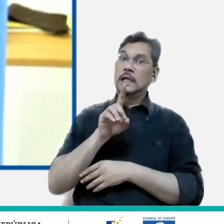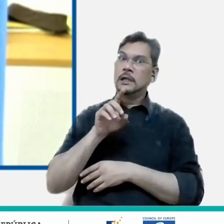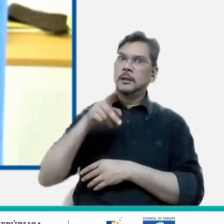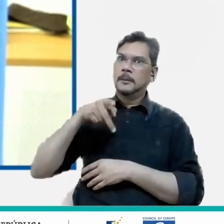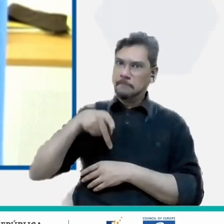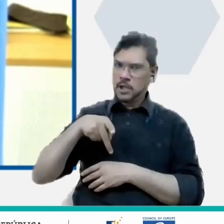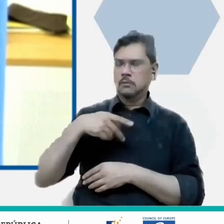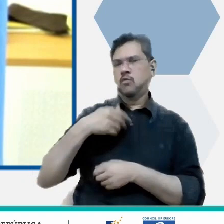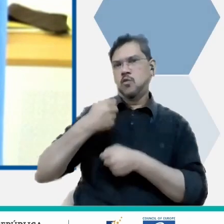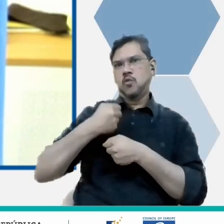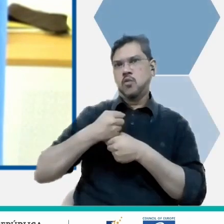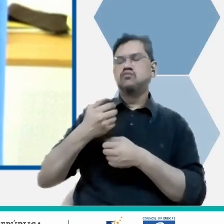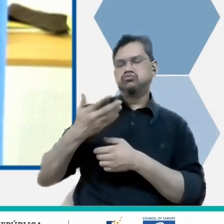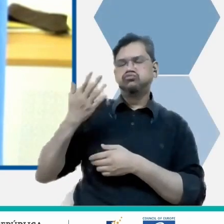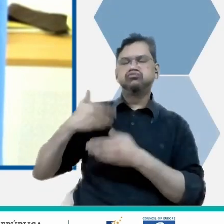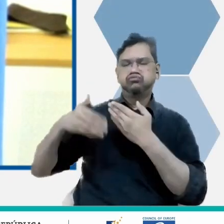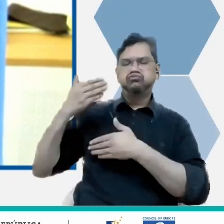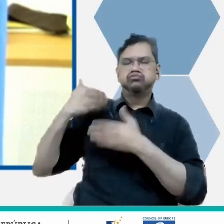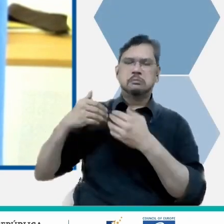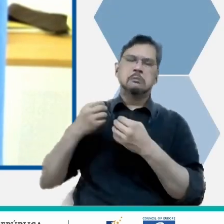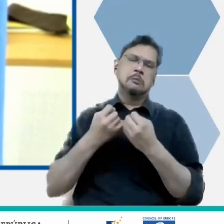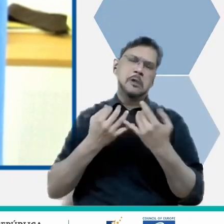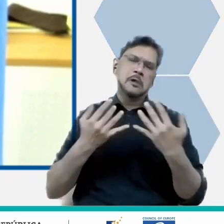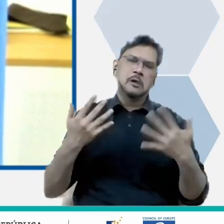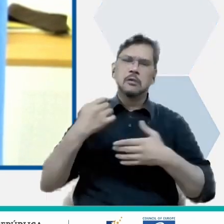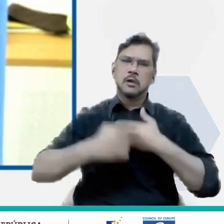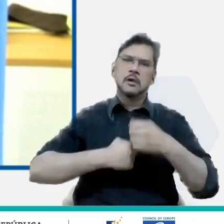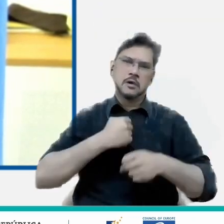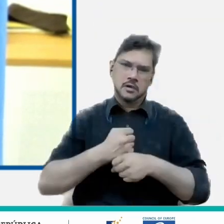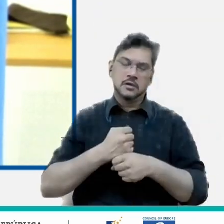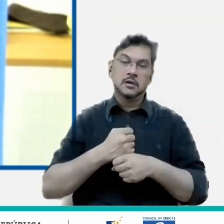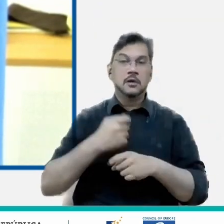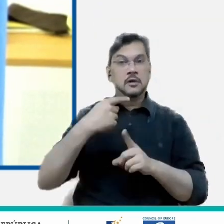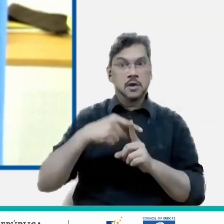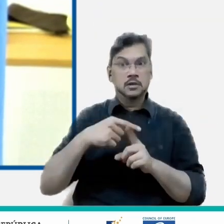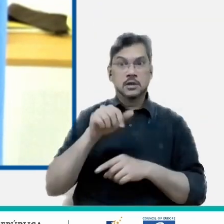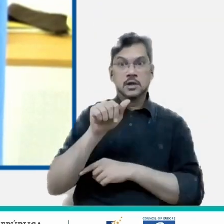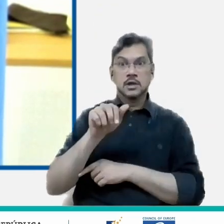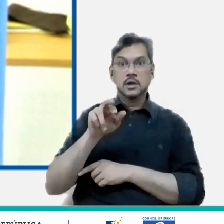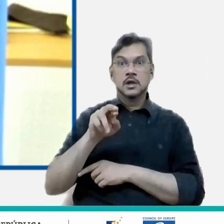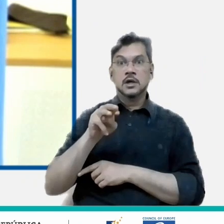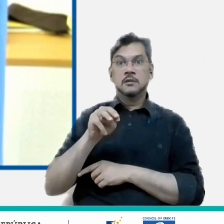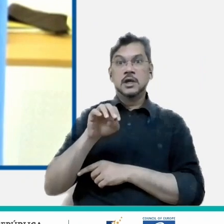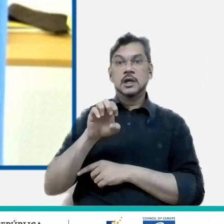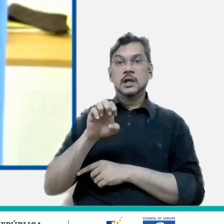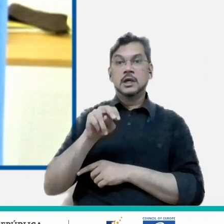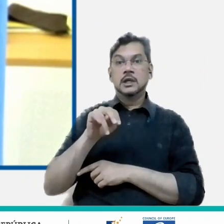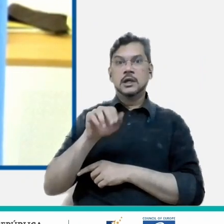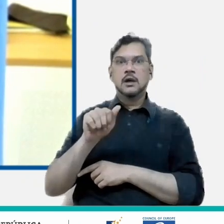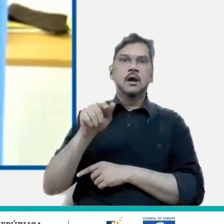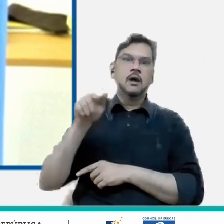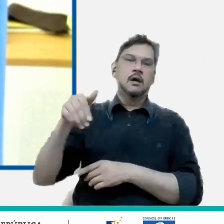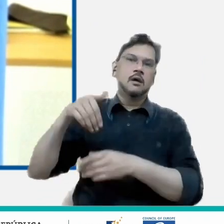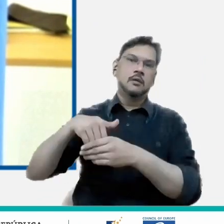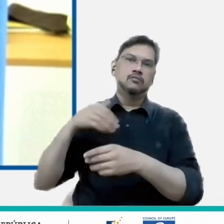fact, as the head of UNDP office in Armenia, where I could firsthand appreciate the critical